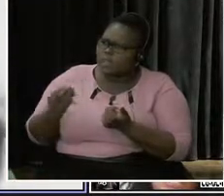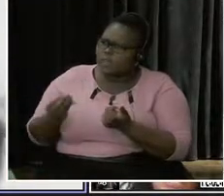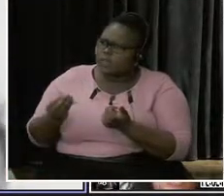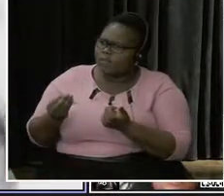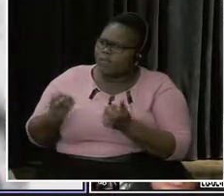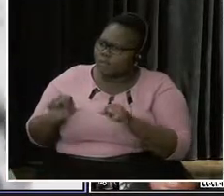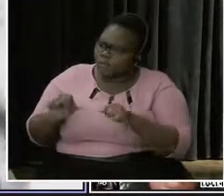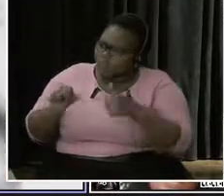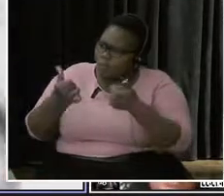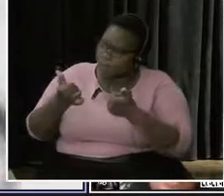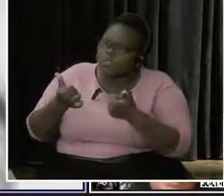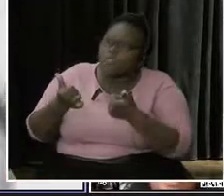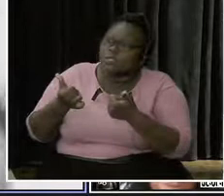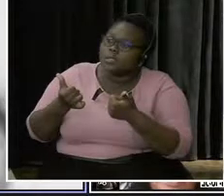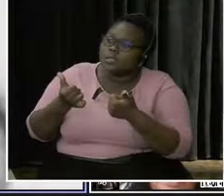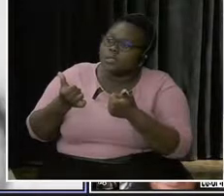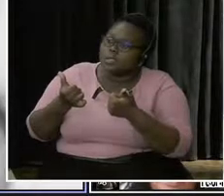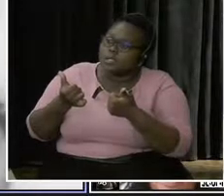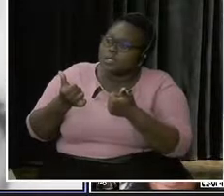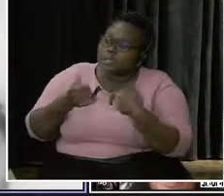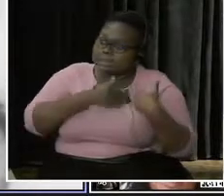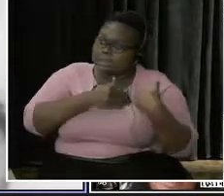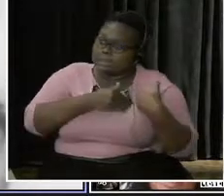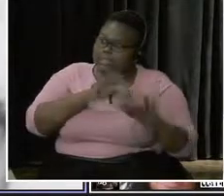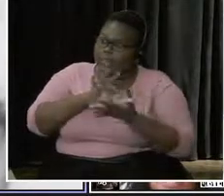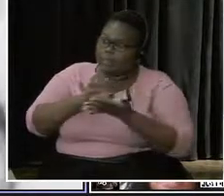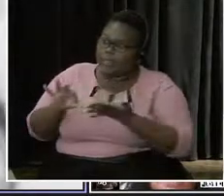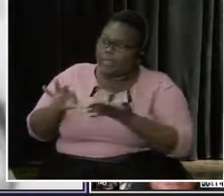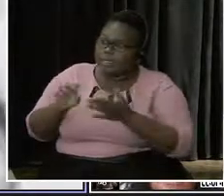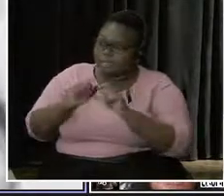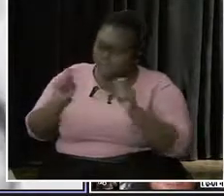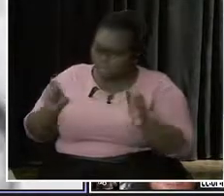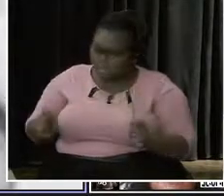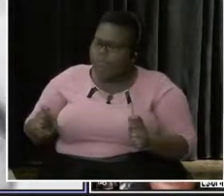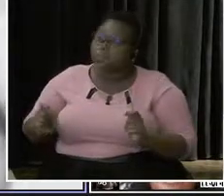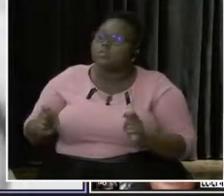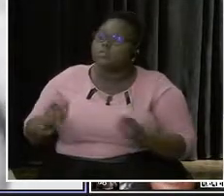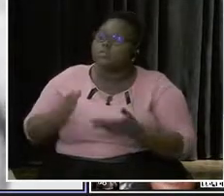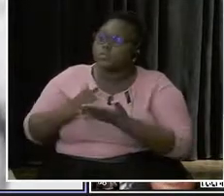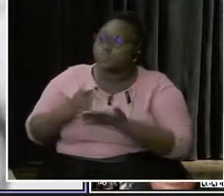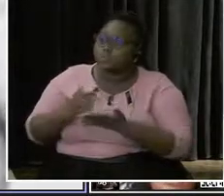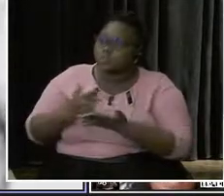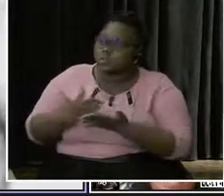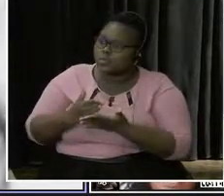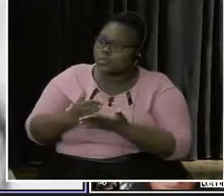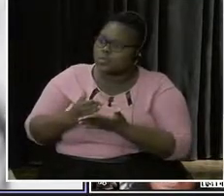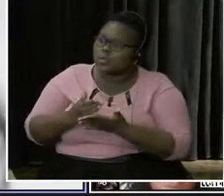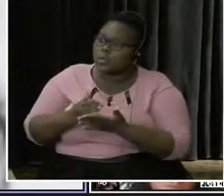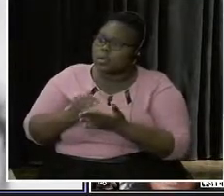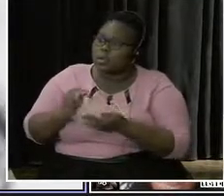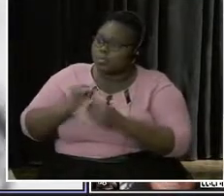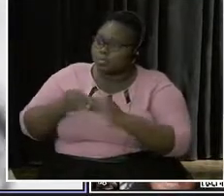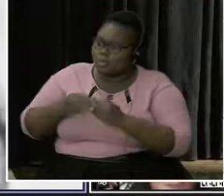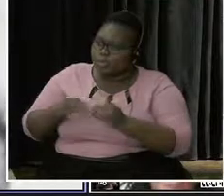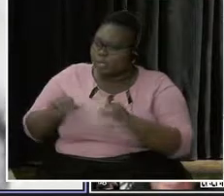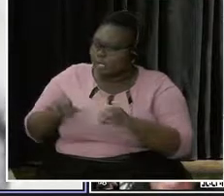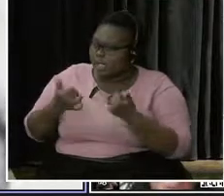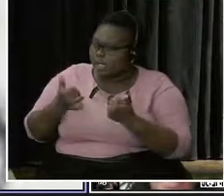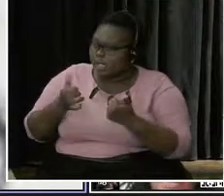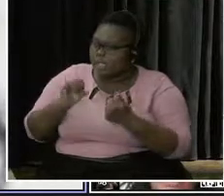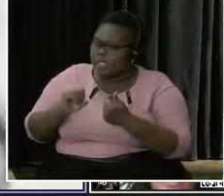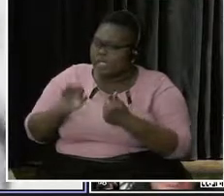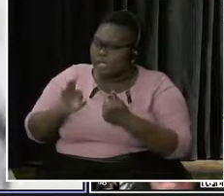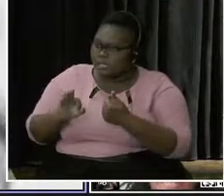strategic, logistical and tactical safety plan tabled that would ensure that residents would be well protected if the unrest